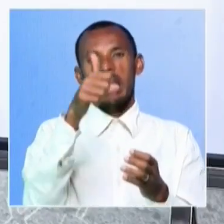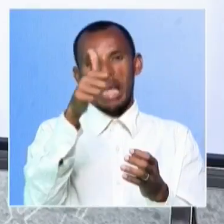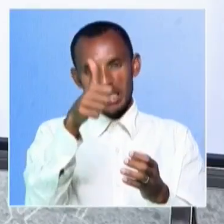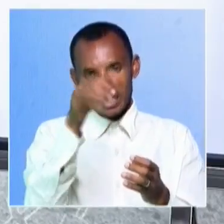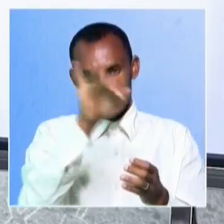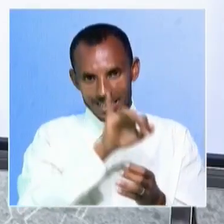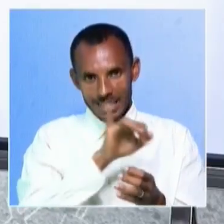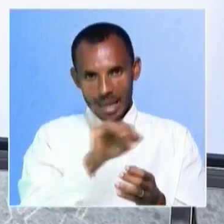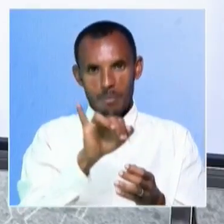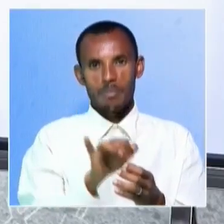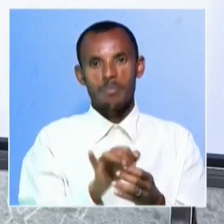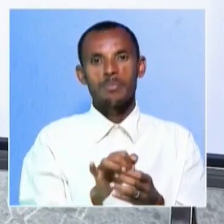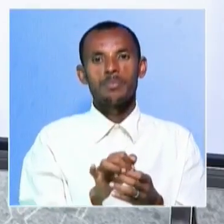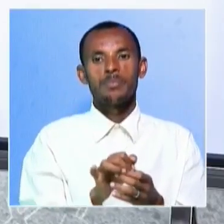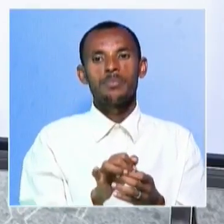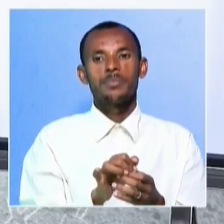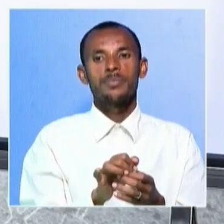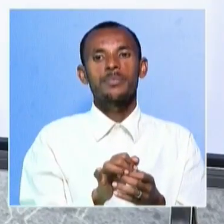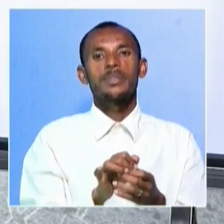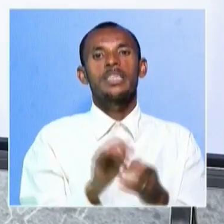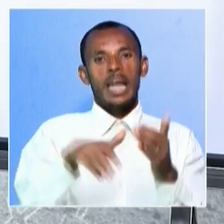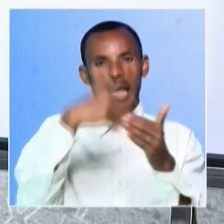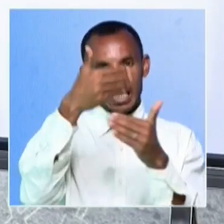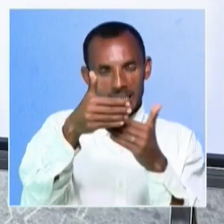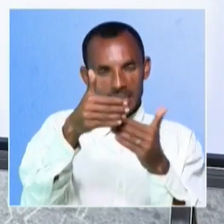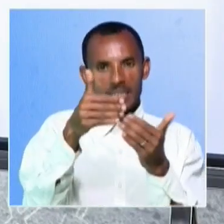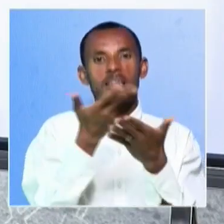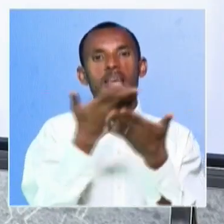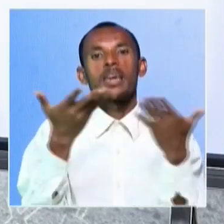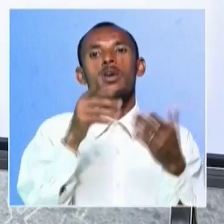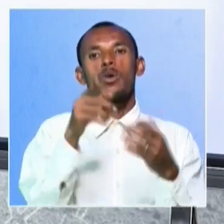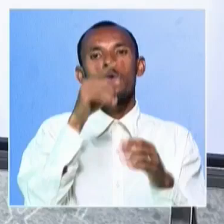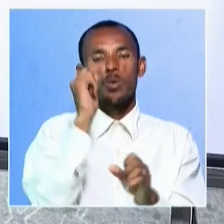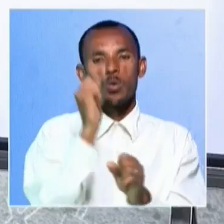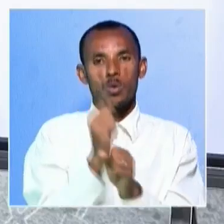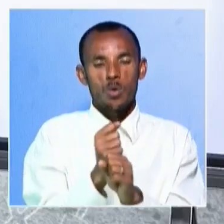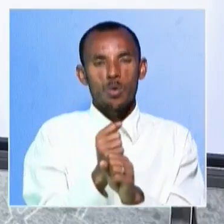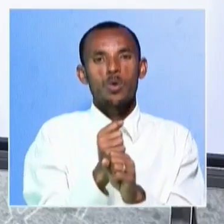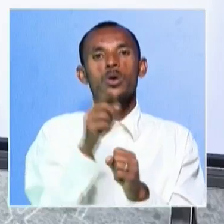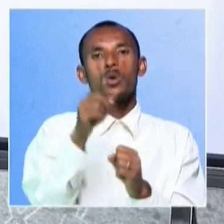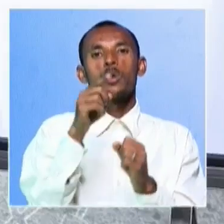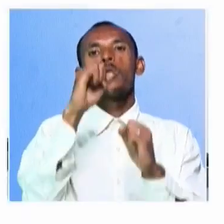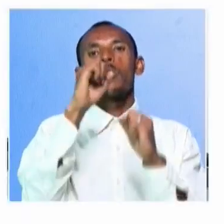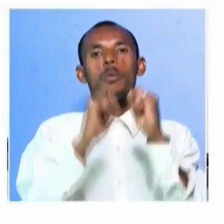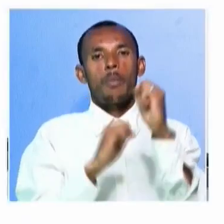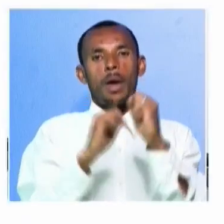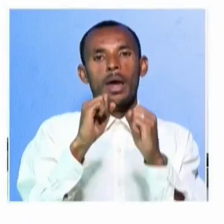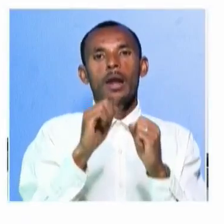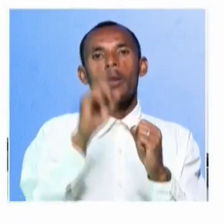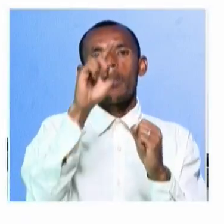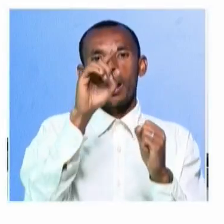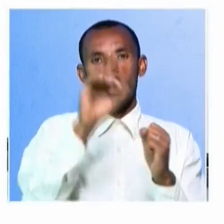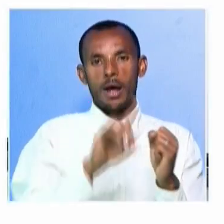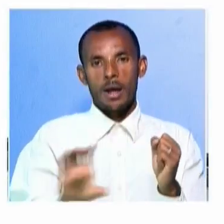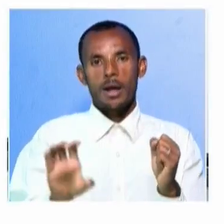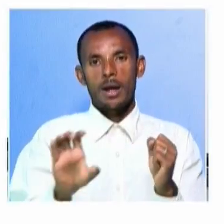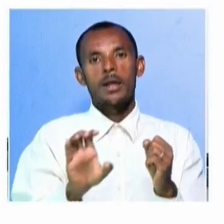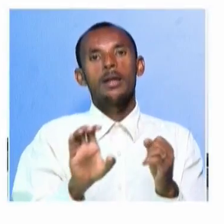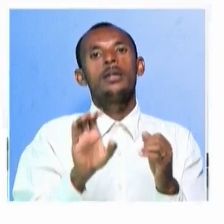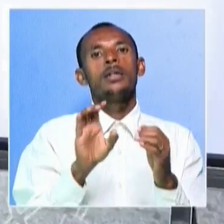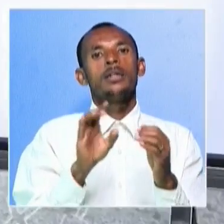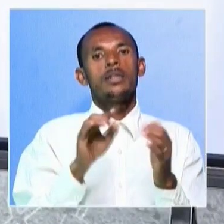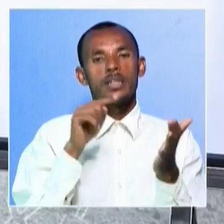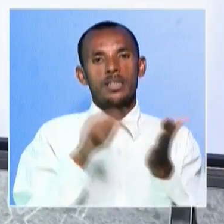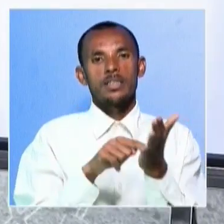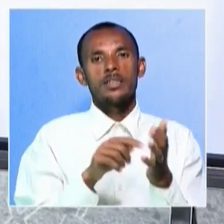the same. So the next thing that you need to do is you need to compare the hundreds digit, okay? So